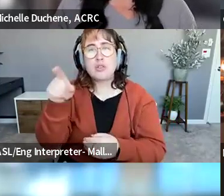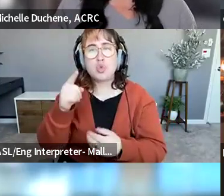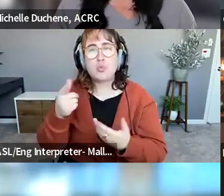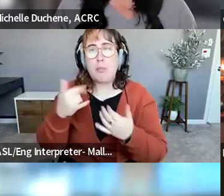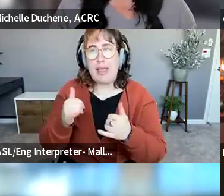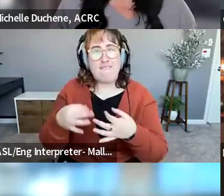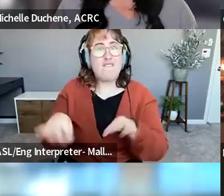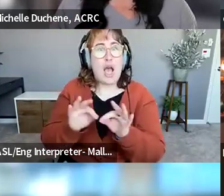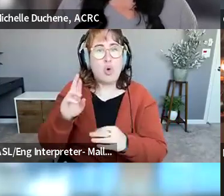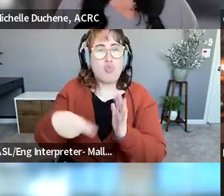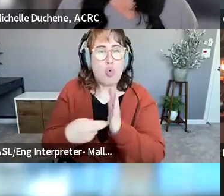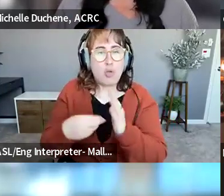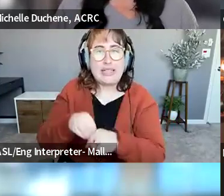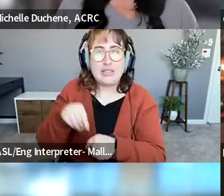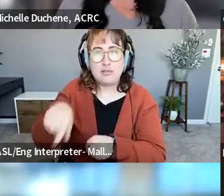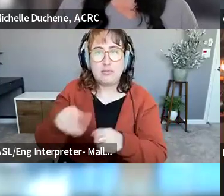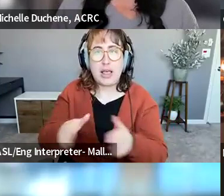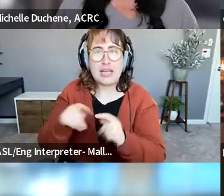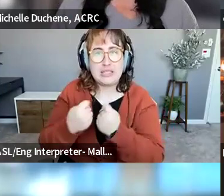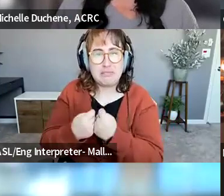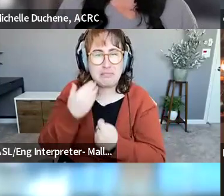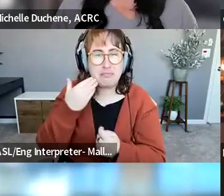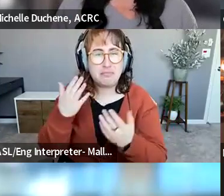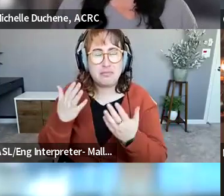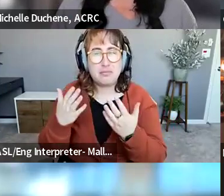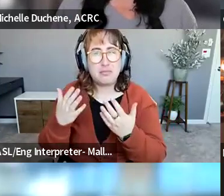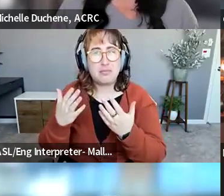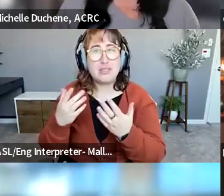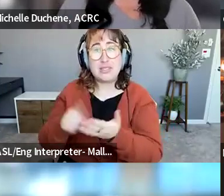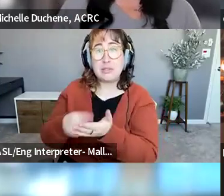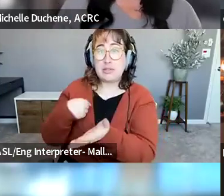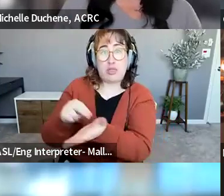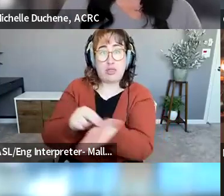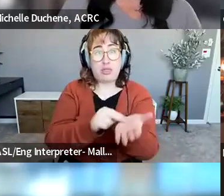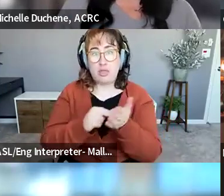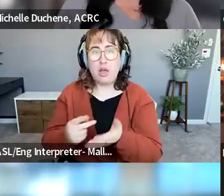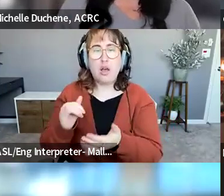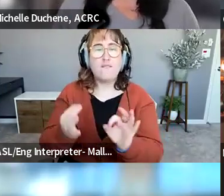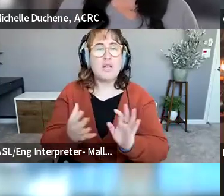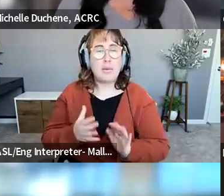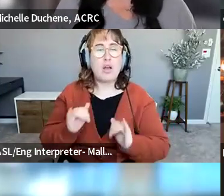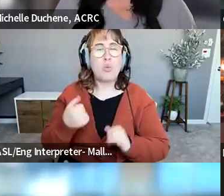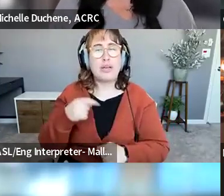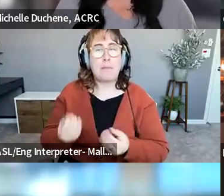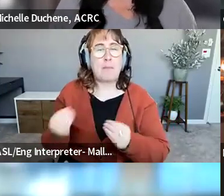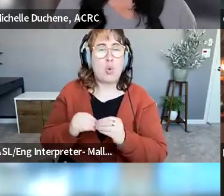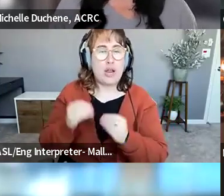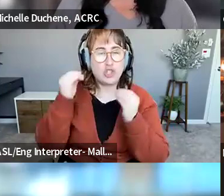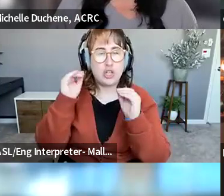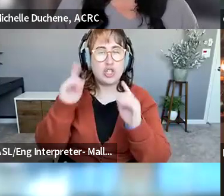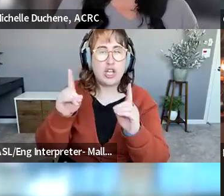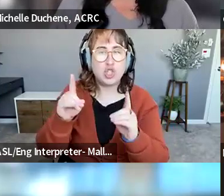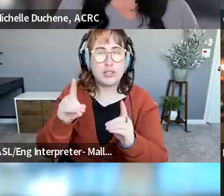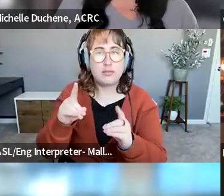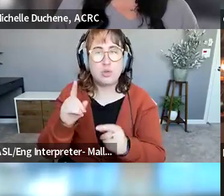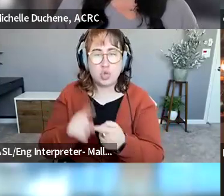role within the planning teams, I feel like the feedback that I got was that we need to do a little bit more education